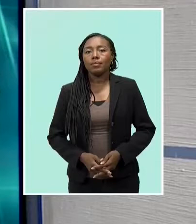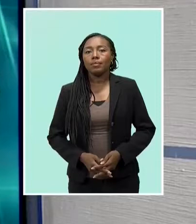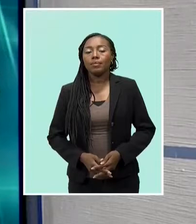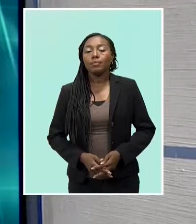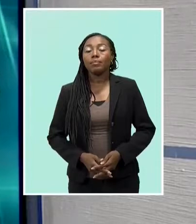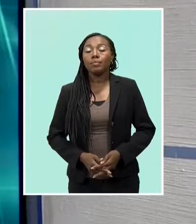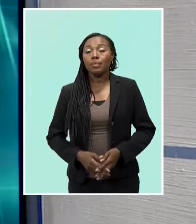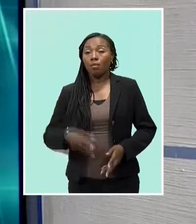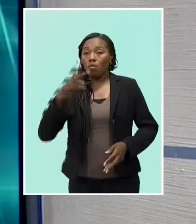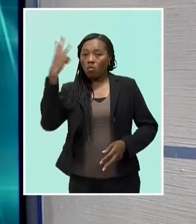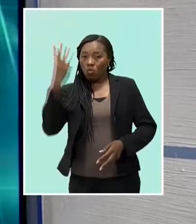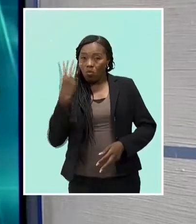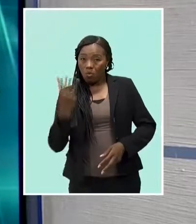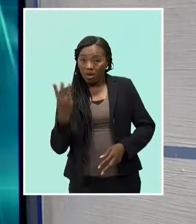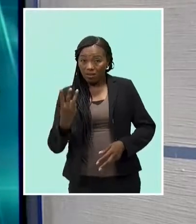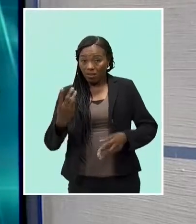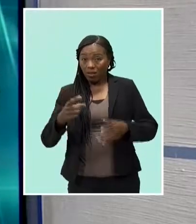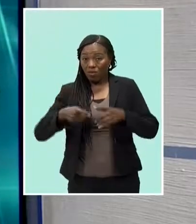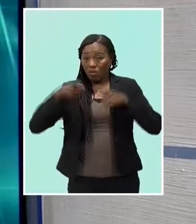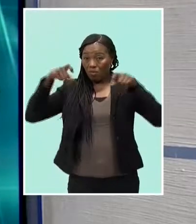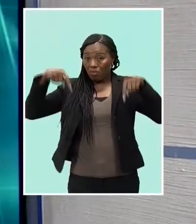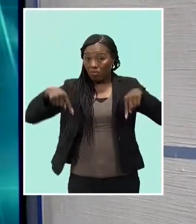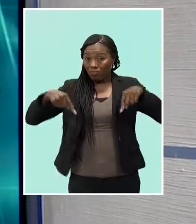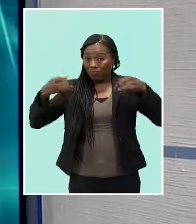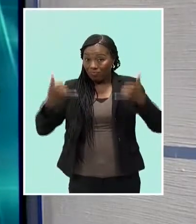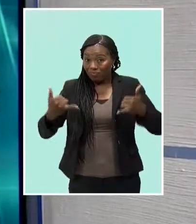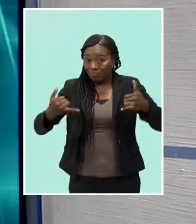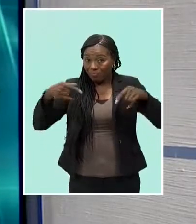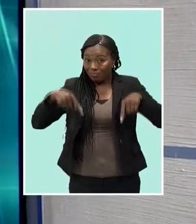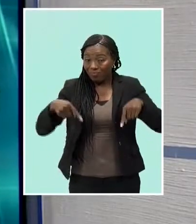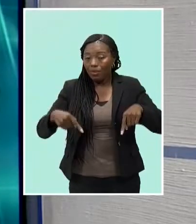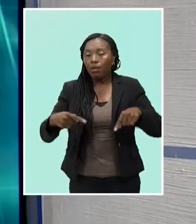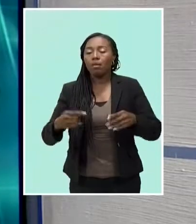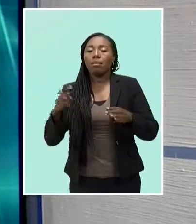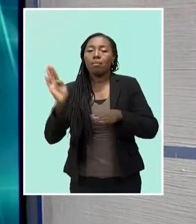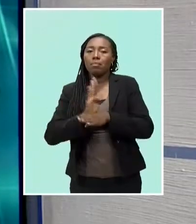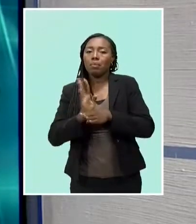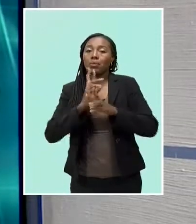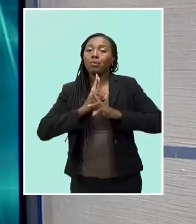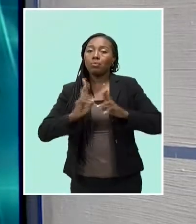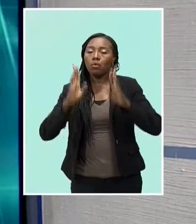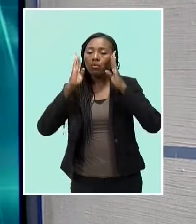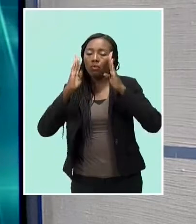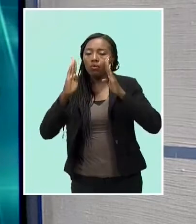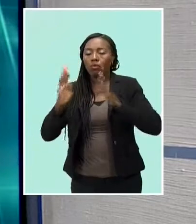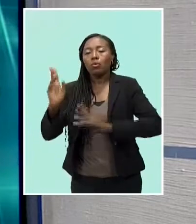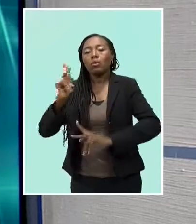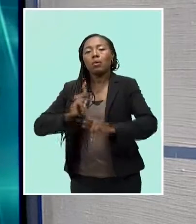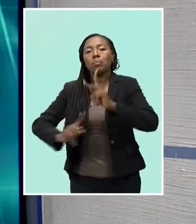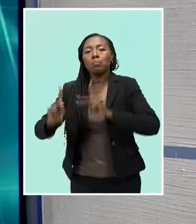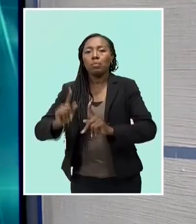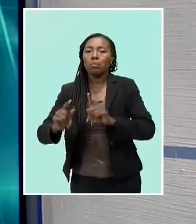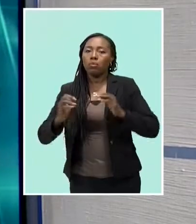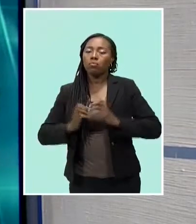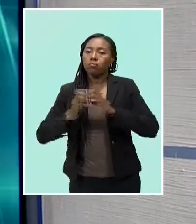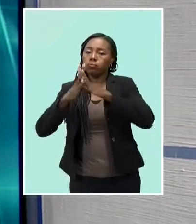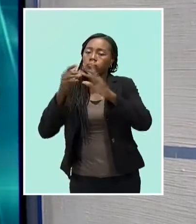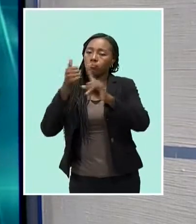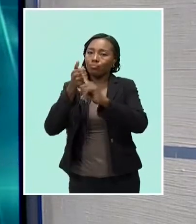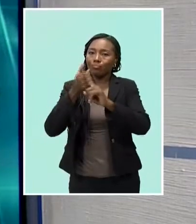Well, every Wednesday starting tonight, the Business Report will put the spotlight on entrepreneurship. Through a partnership with the